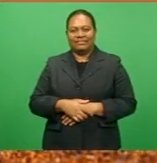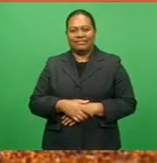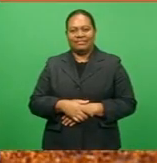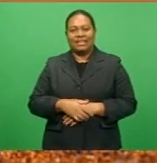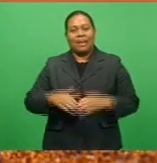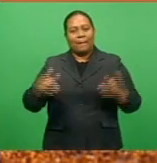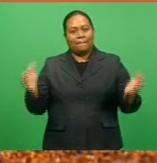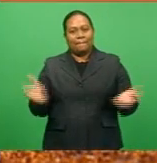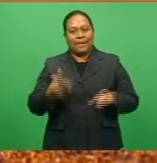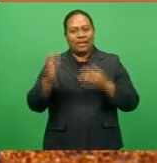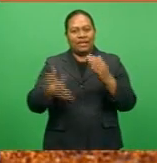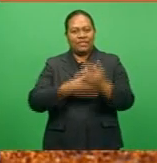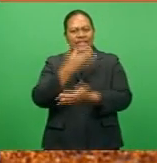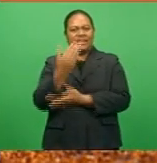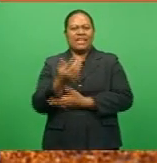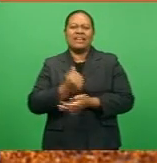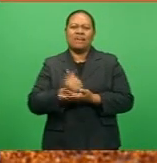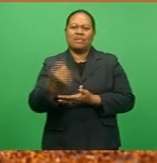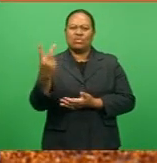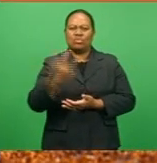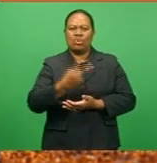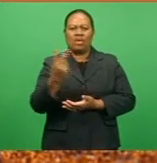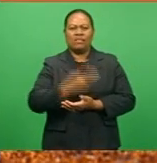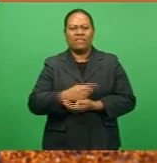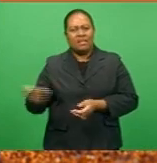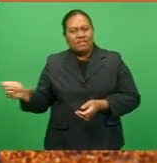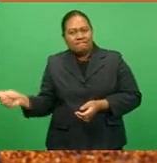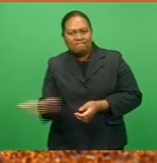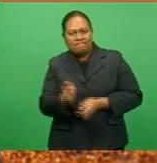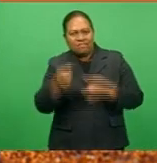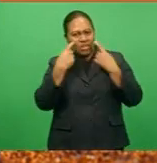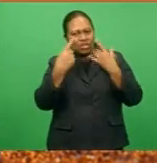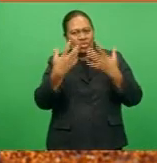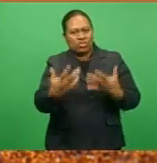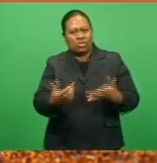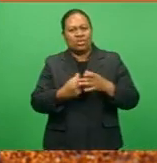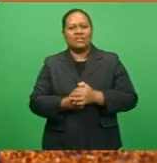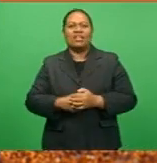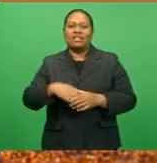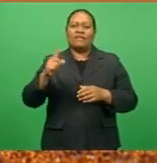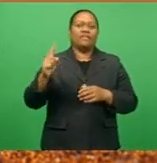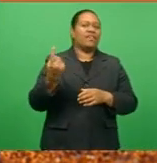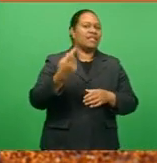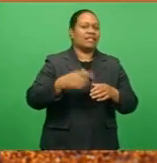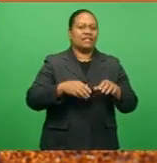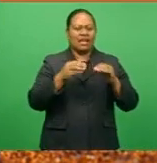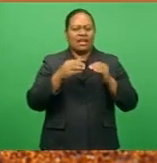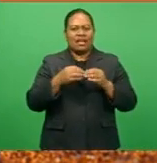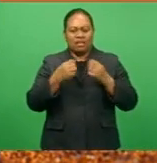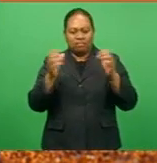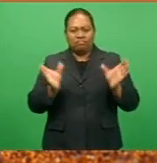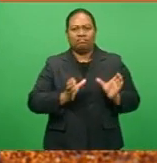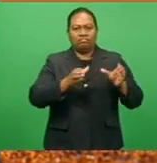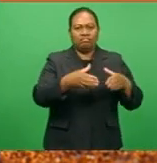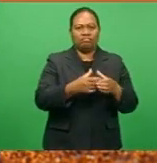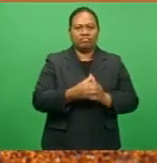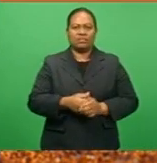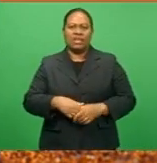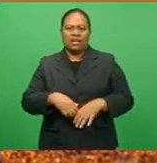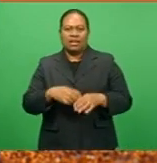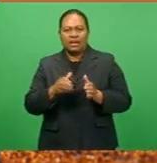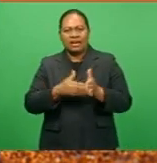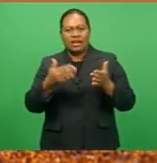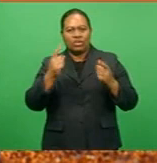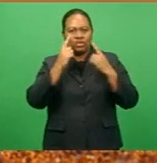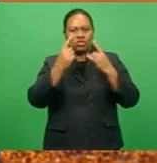In play of the day, number 12 seed Stan Wawrinka turned around a first set rout to upset the in-form Andrei Rublev